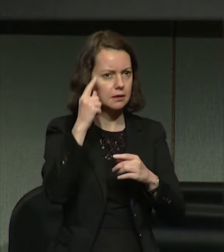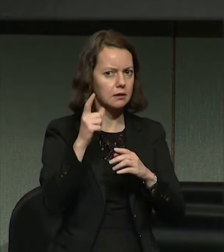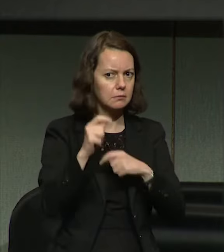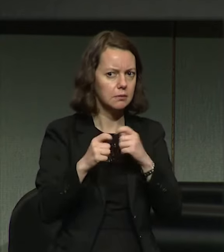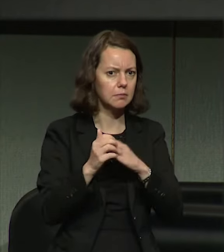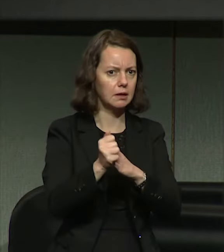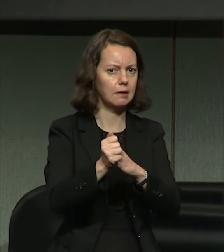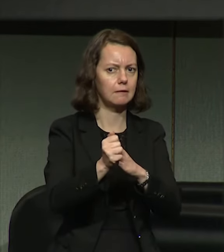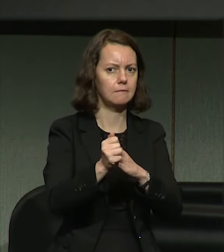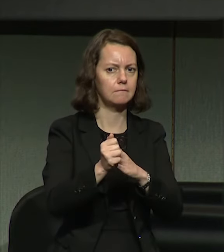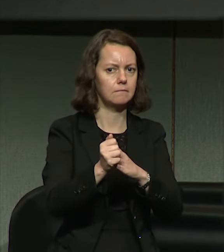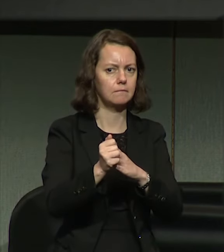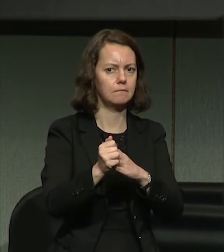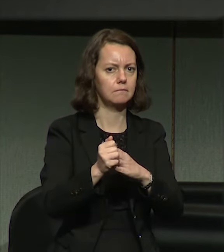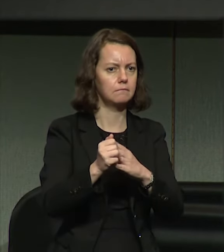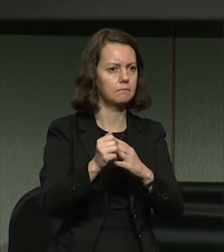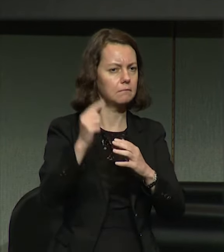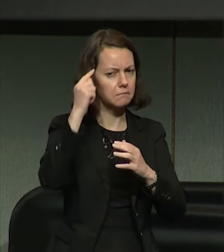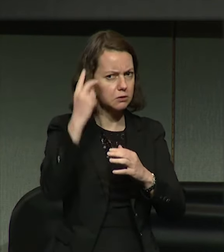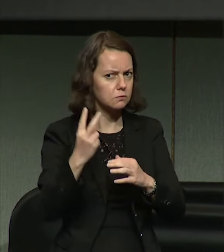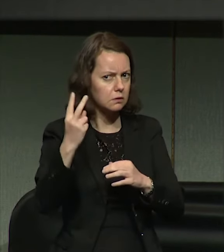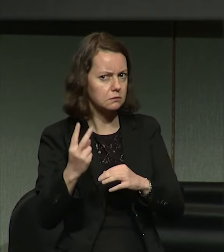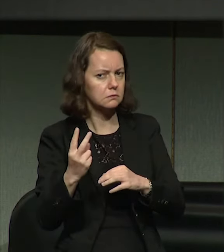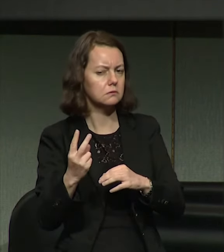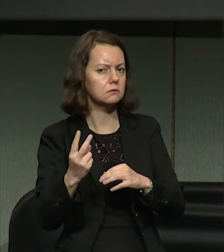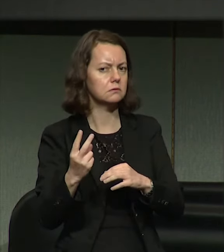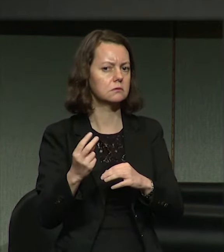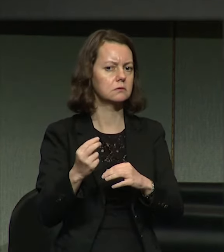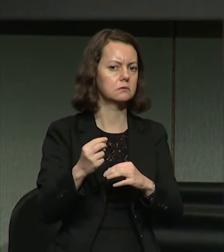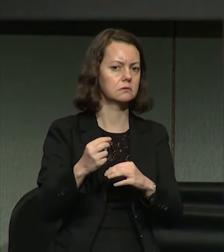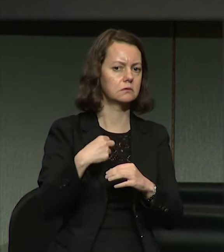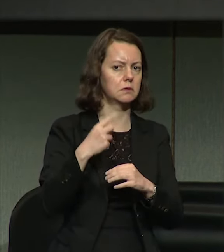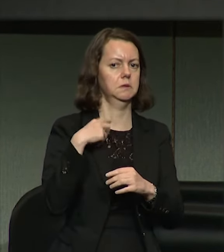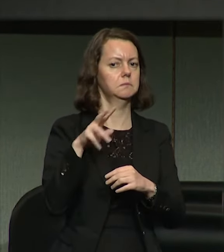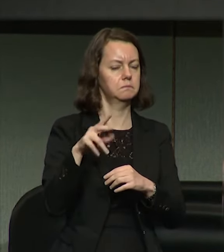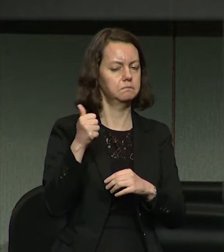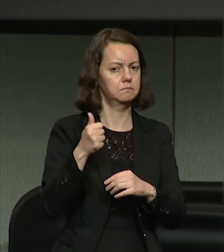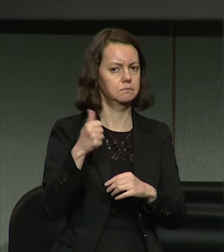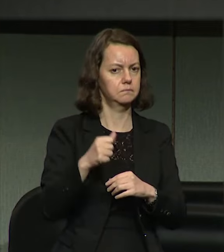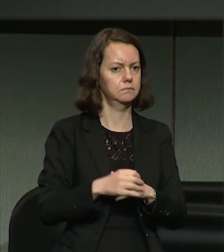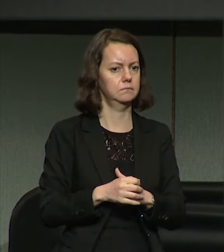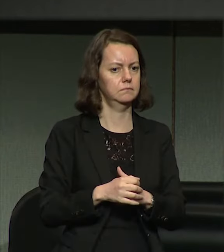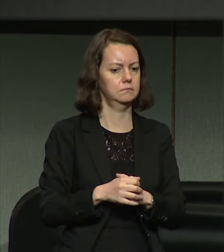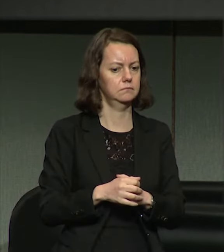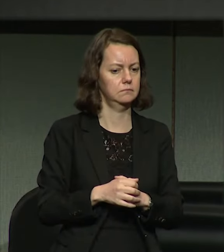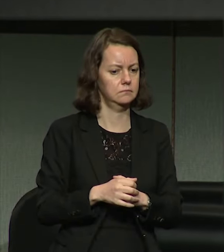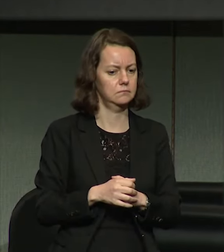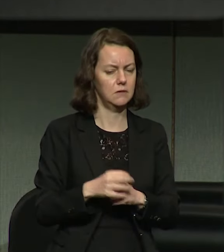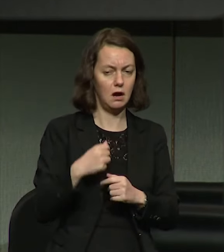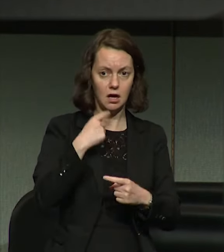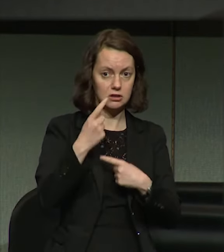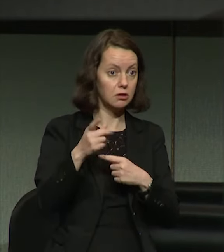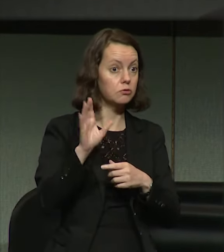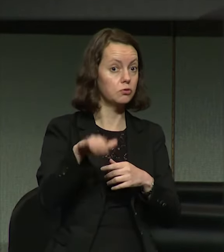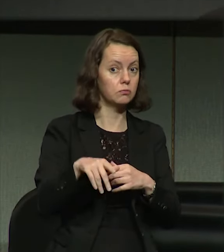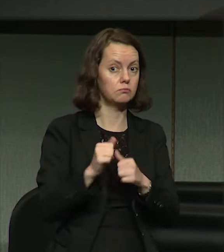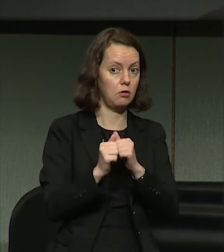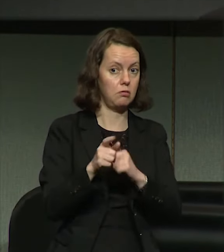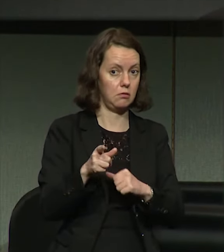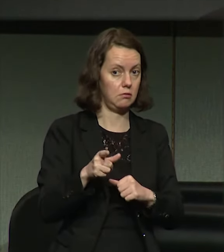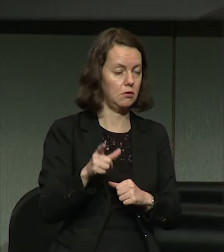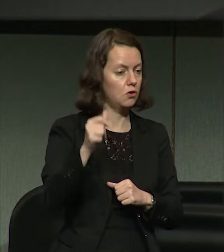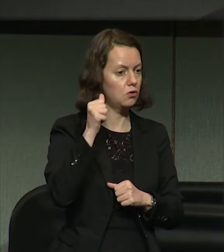was, I was not going to make the same mistake of missing out on what he had to offer. Now, this is me talking to him. Hey, brother,